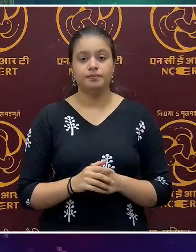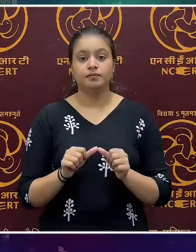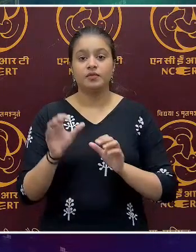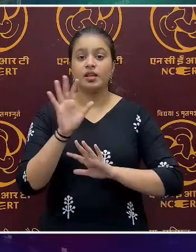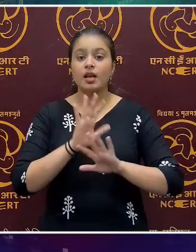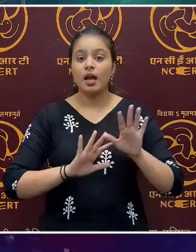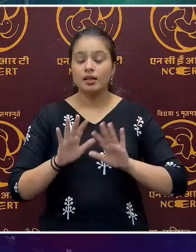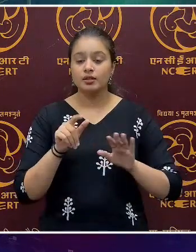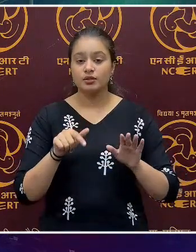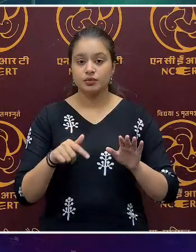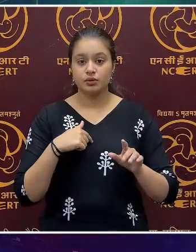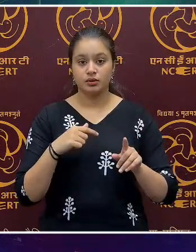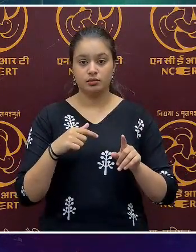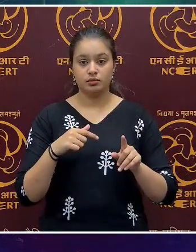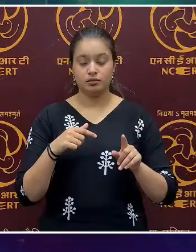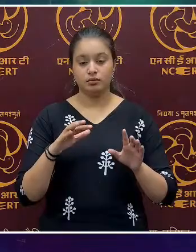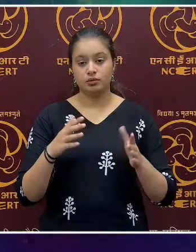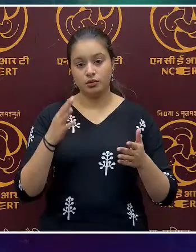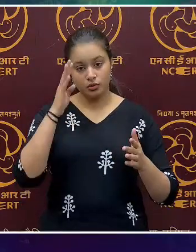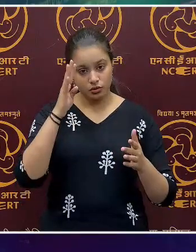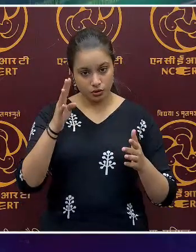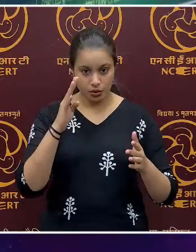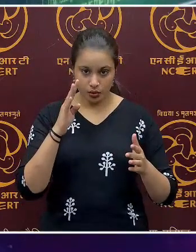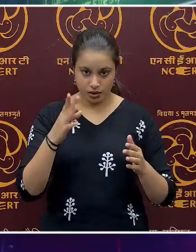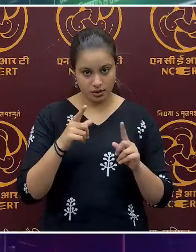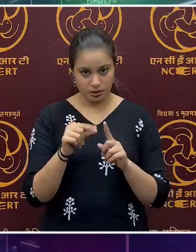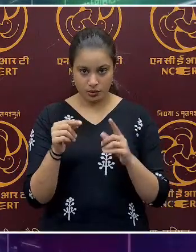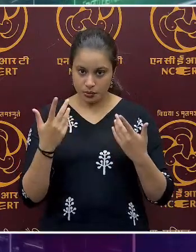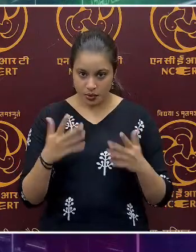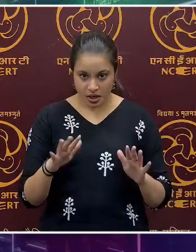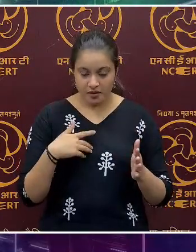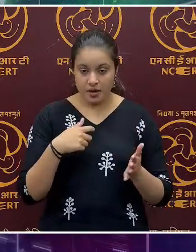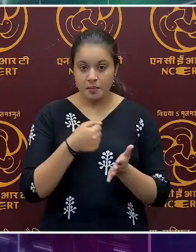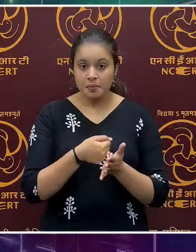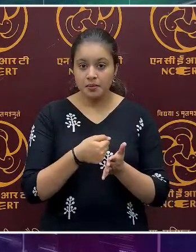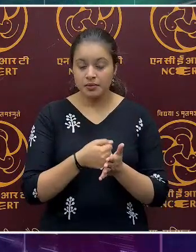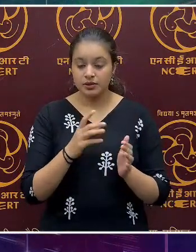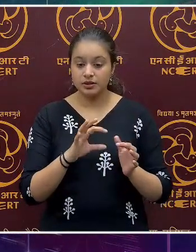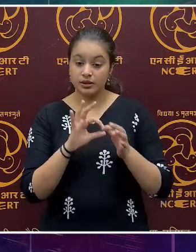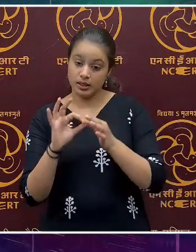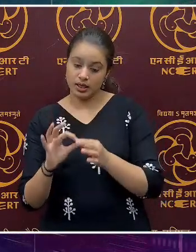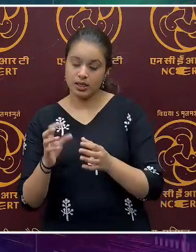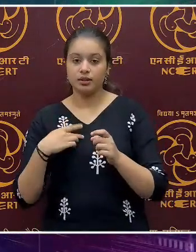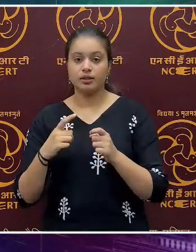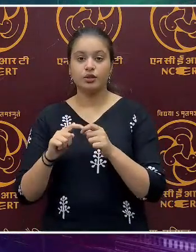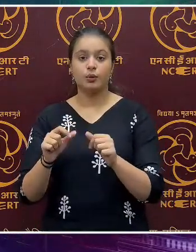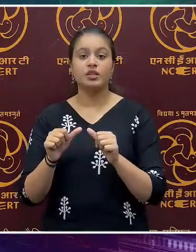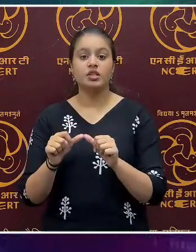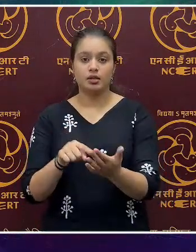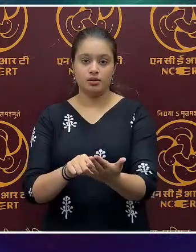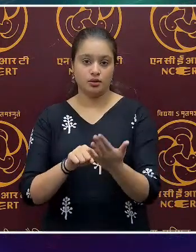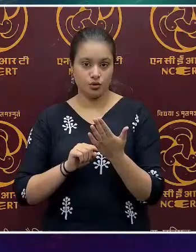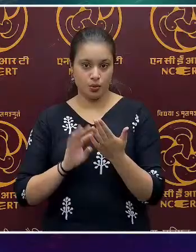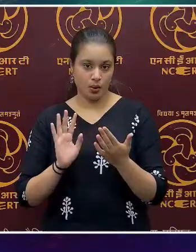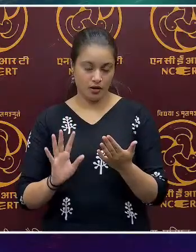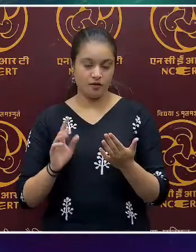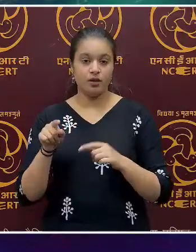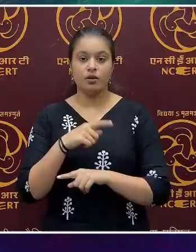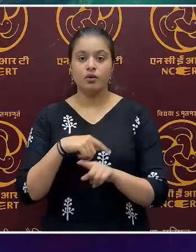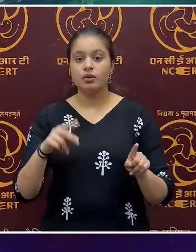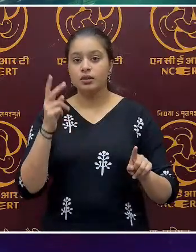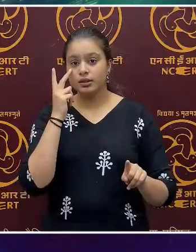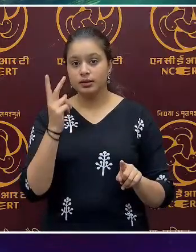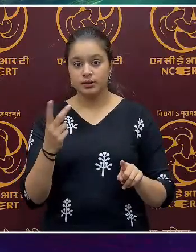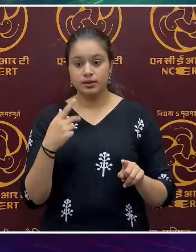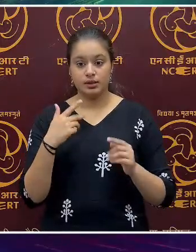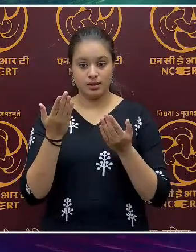activity, the theory the user has gone through, on the basis of that only the questions will appear here. So you can see like